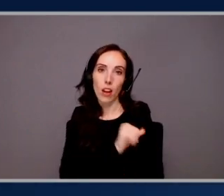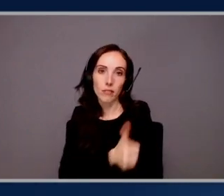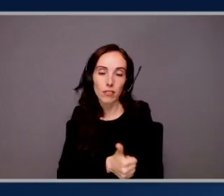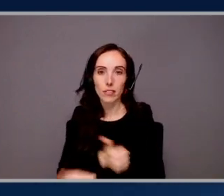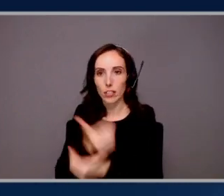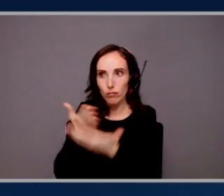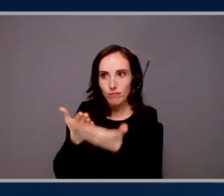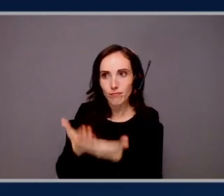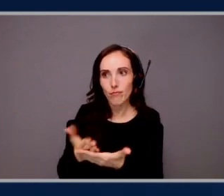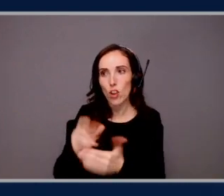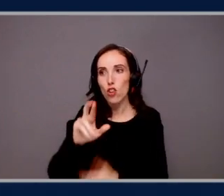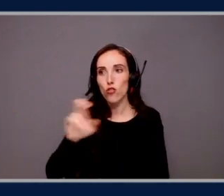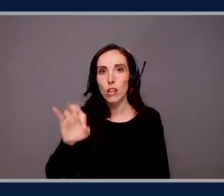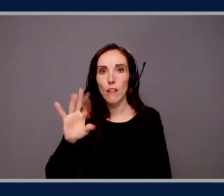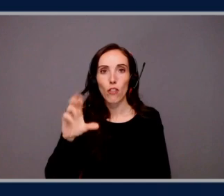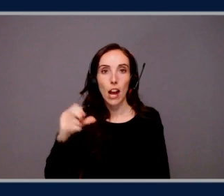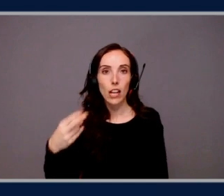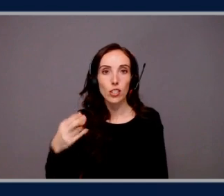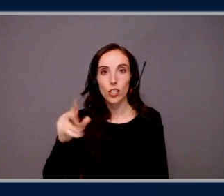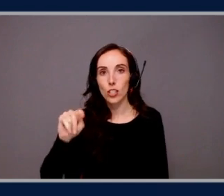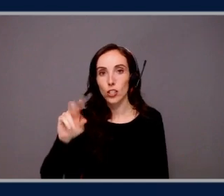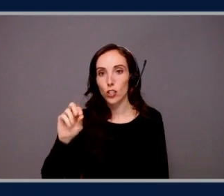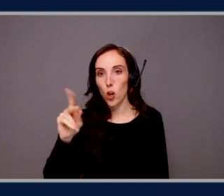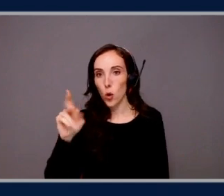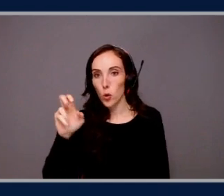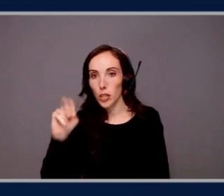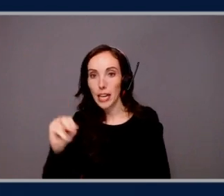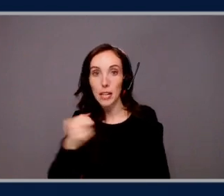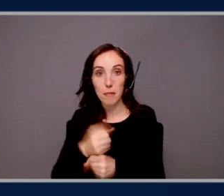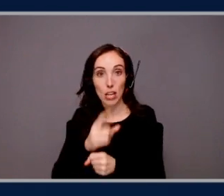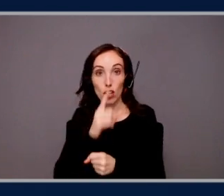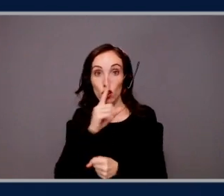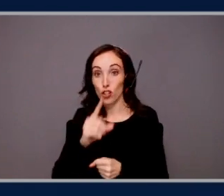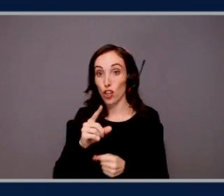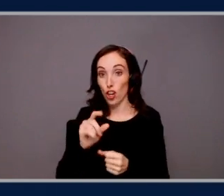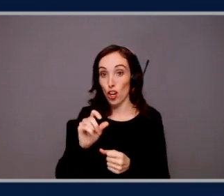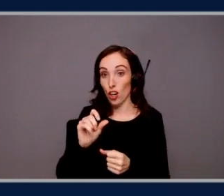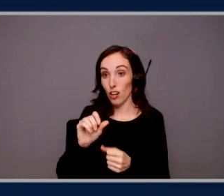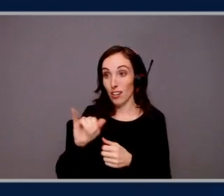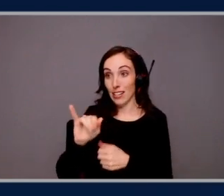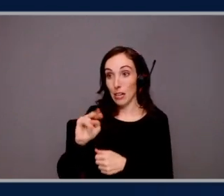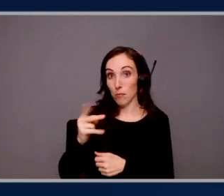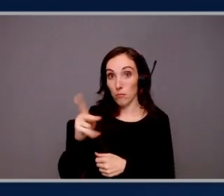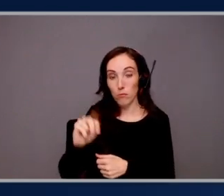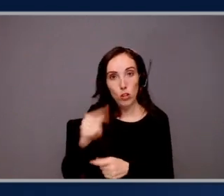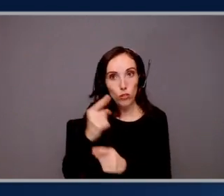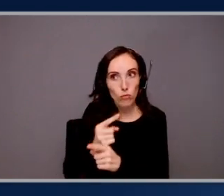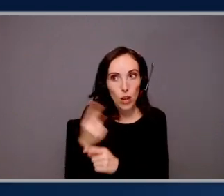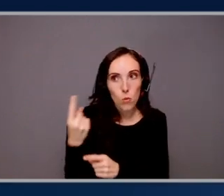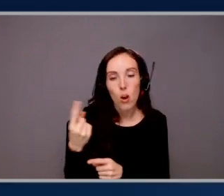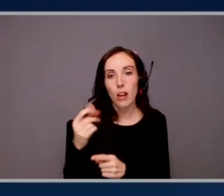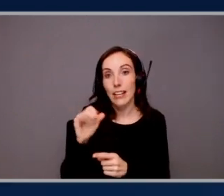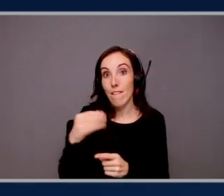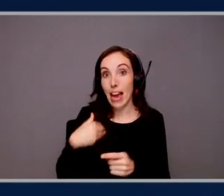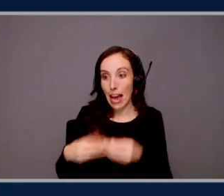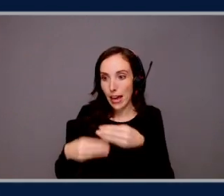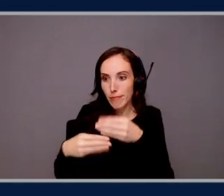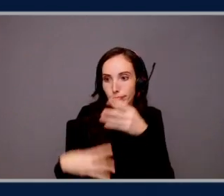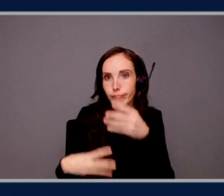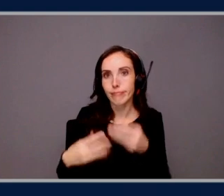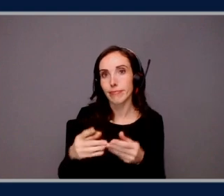all of this stuff, and make sure that my endpoint's the right one. And then if I had more than one, that's pretty hard. So I could see how this is already